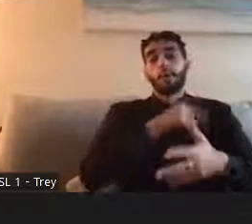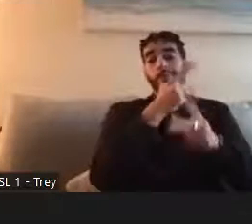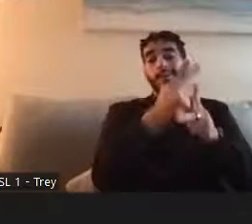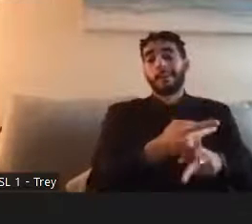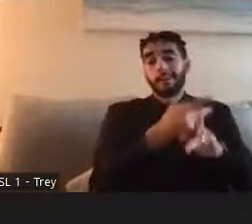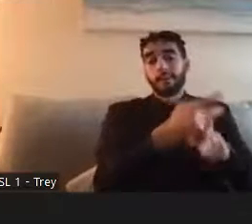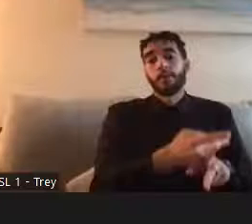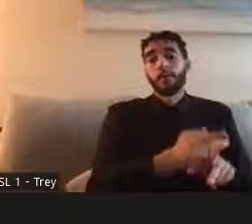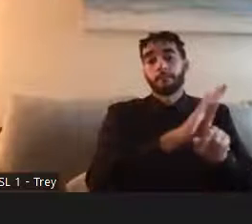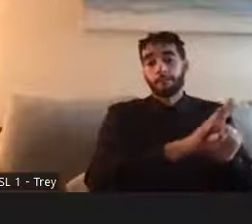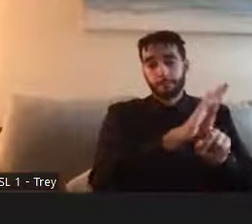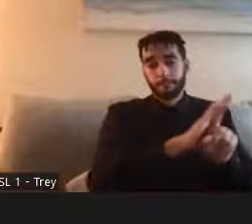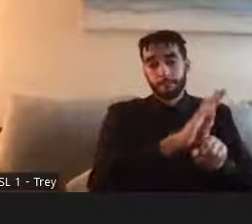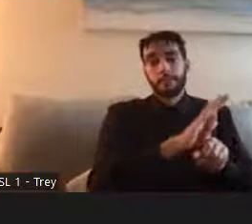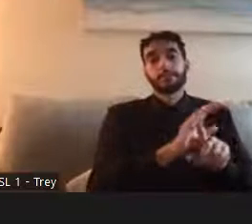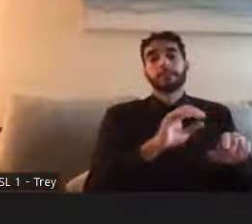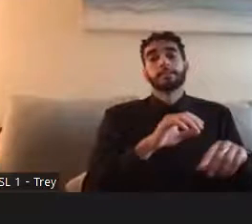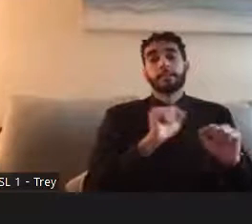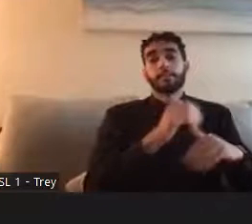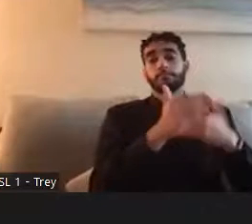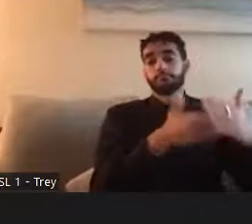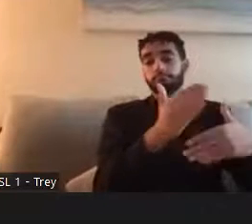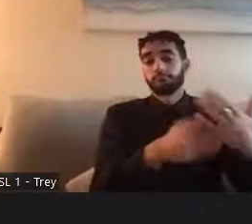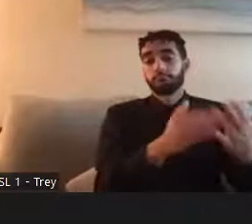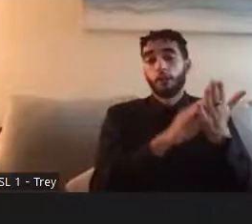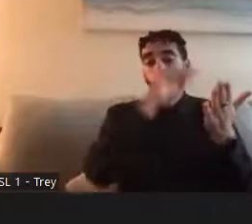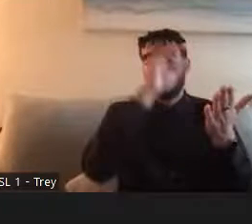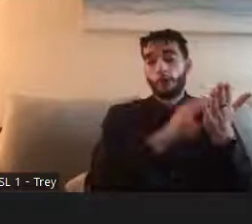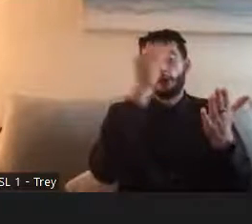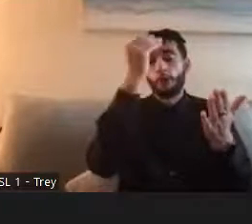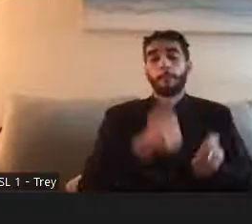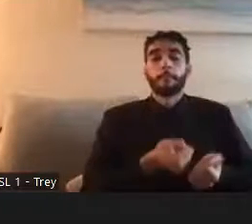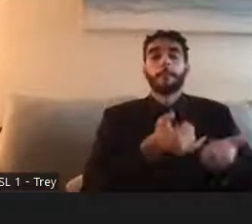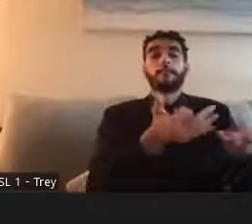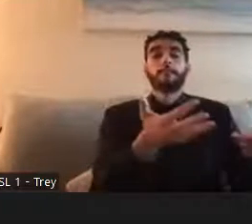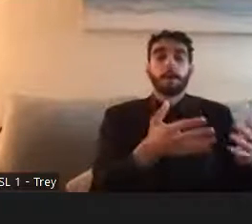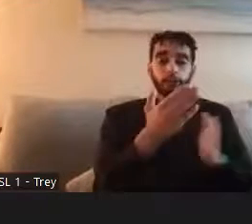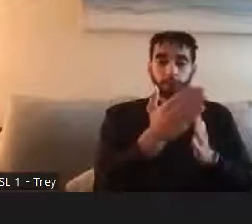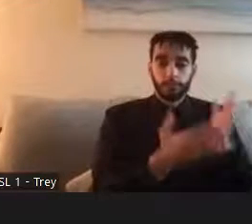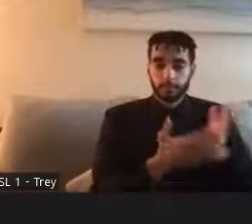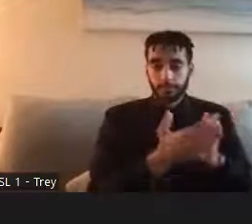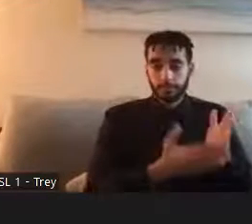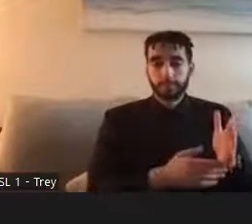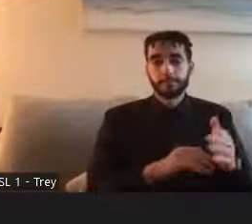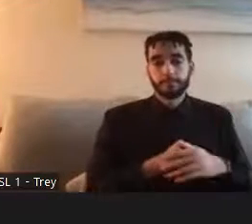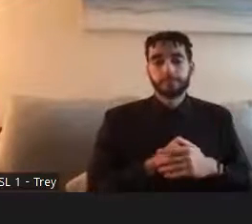the caregiver, for the system to learn to be able to provide the service and care that hopefully will